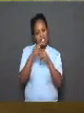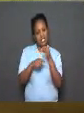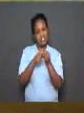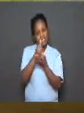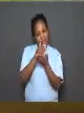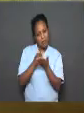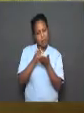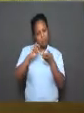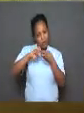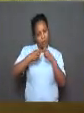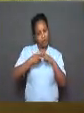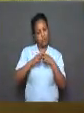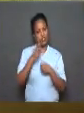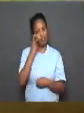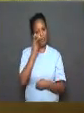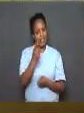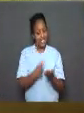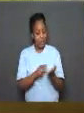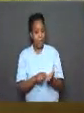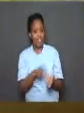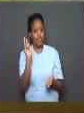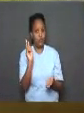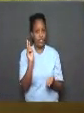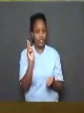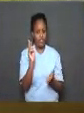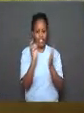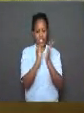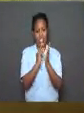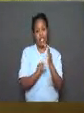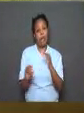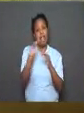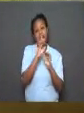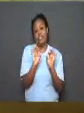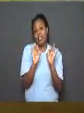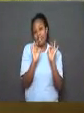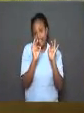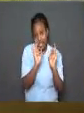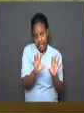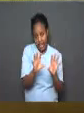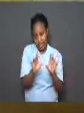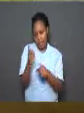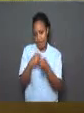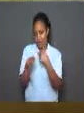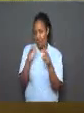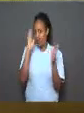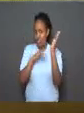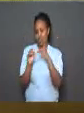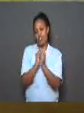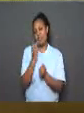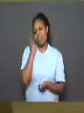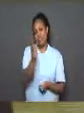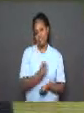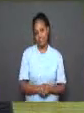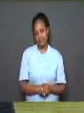thinking about some of the problems that arise when rule of law does not prevail.